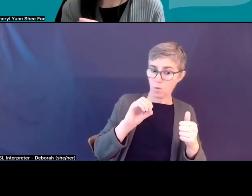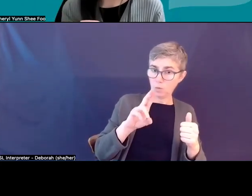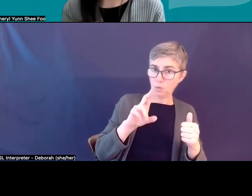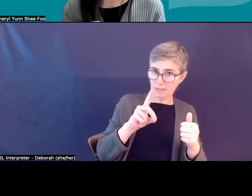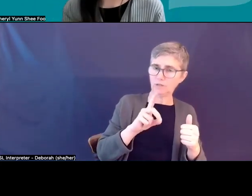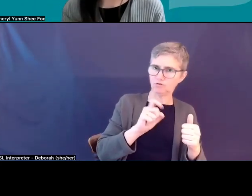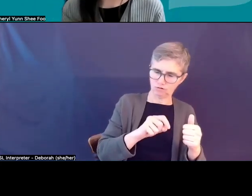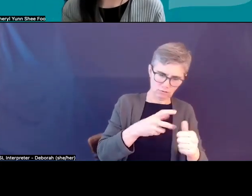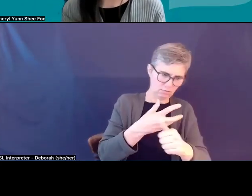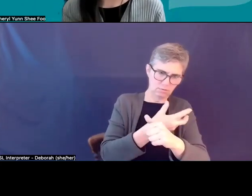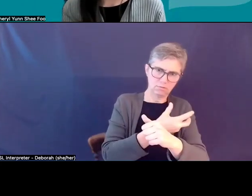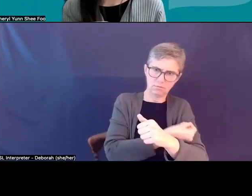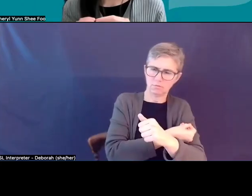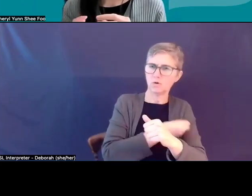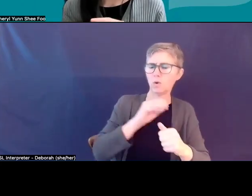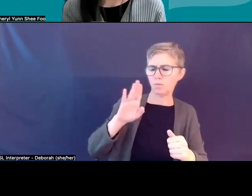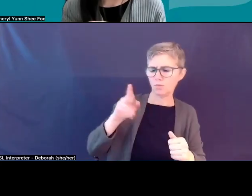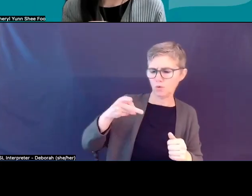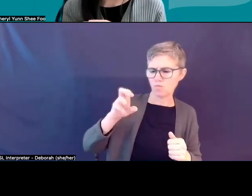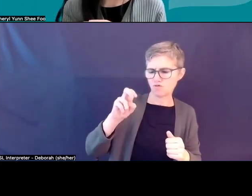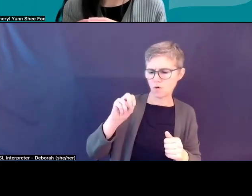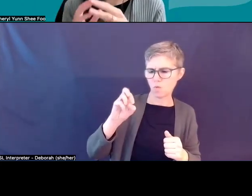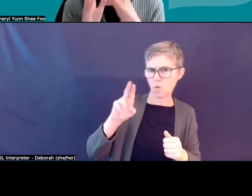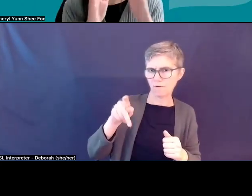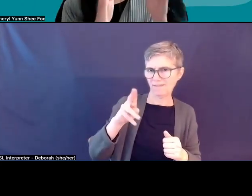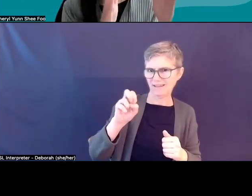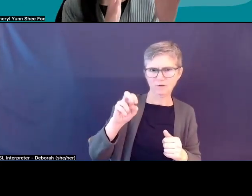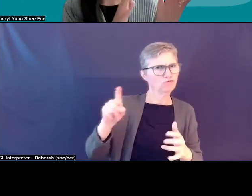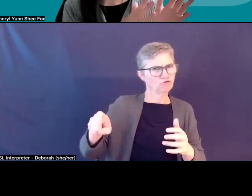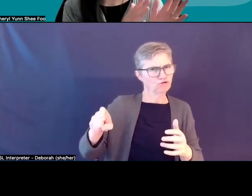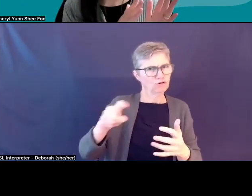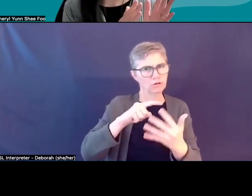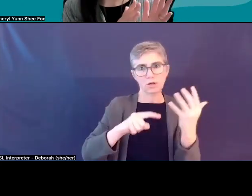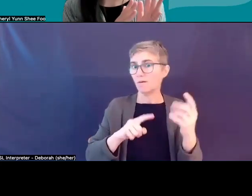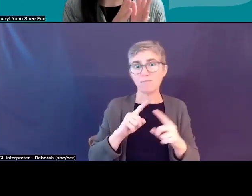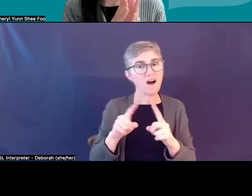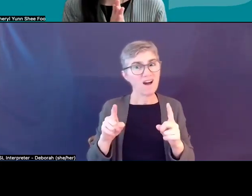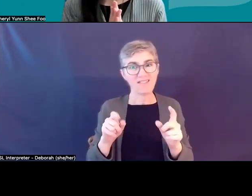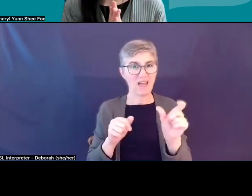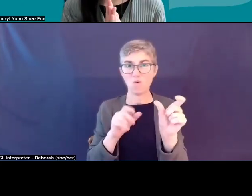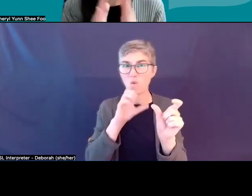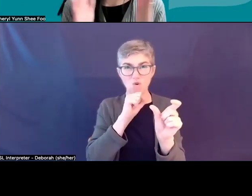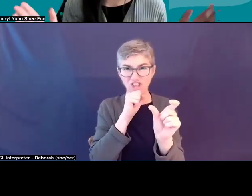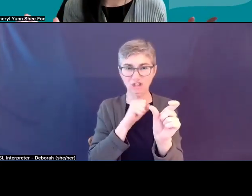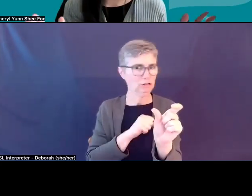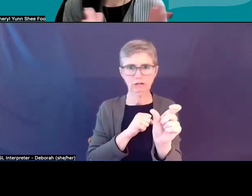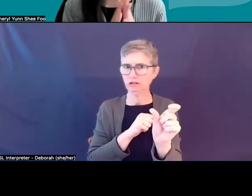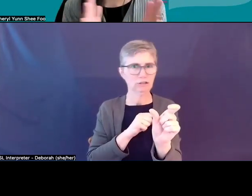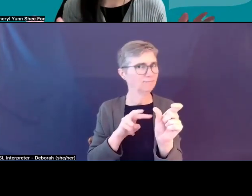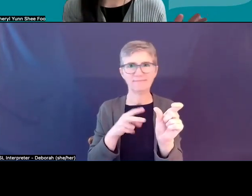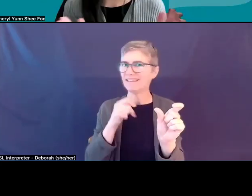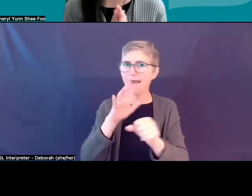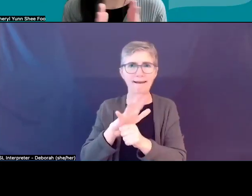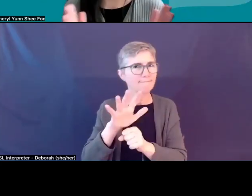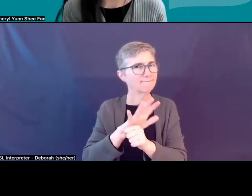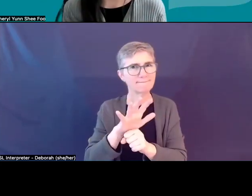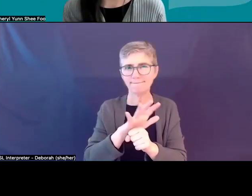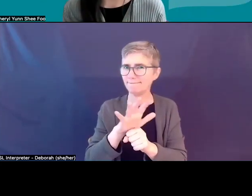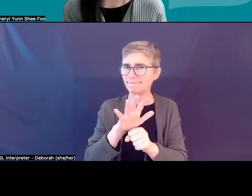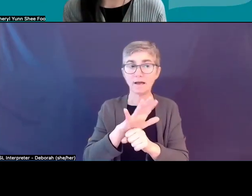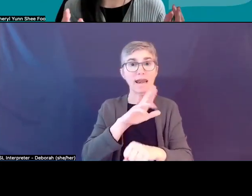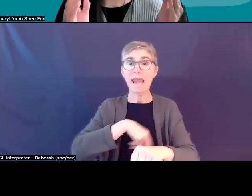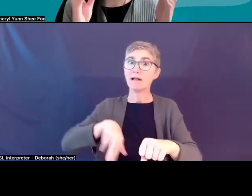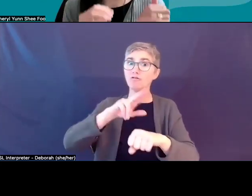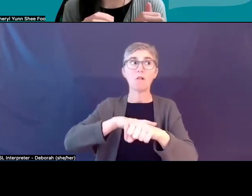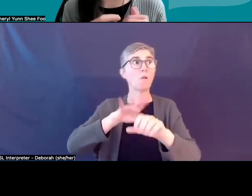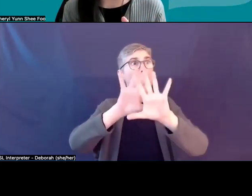be on long-acting buprenorphine. However, as you can see from the orange bars, nationally in the US, we fall